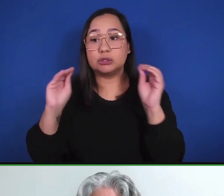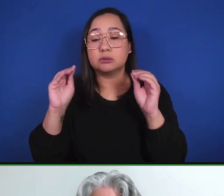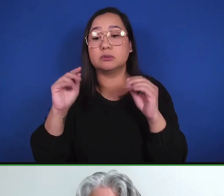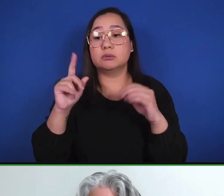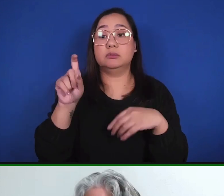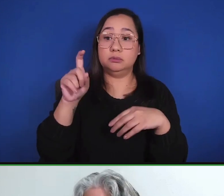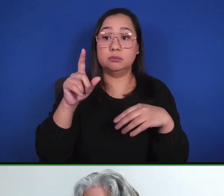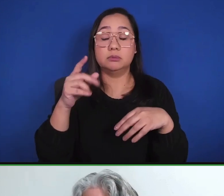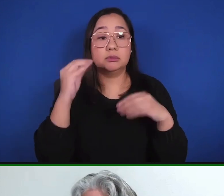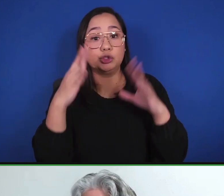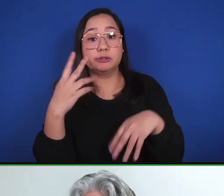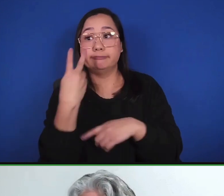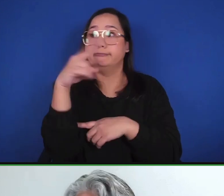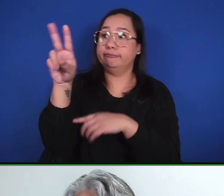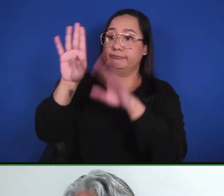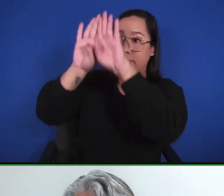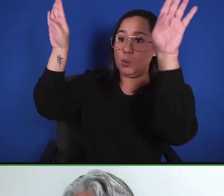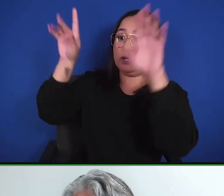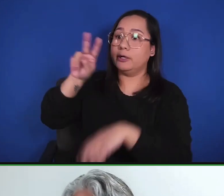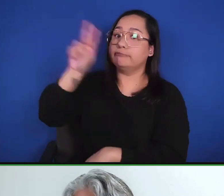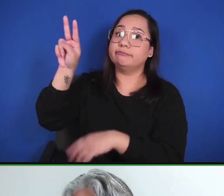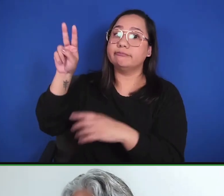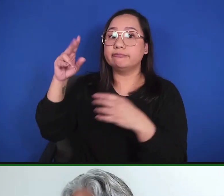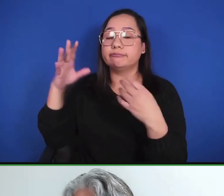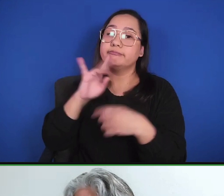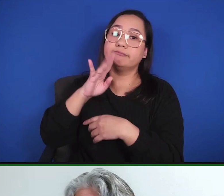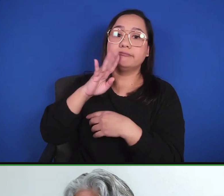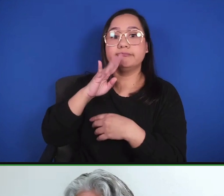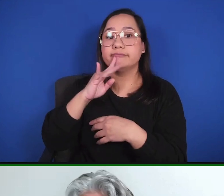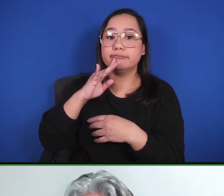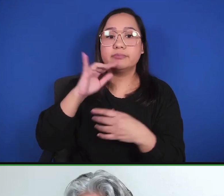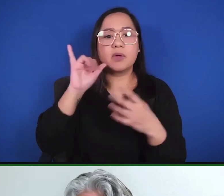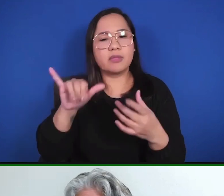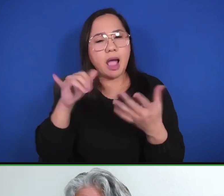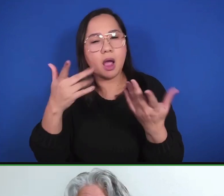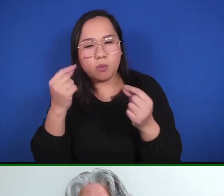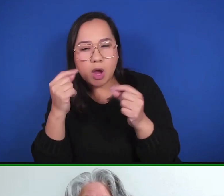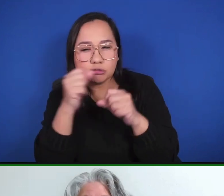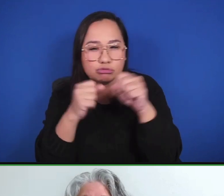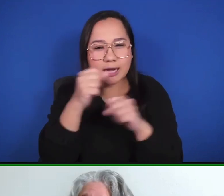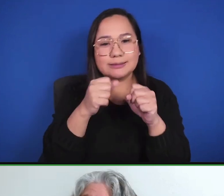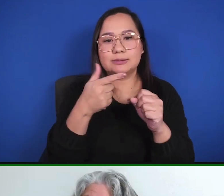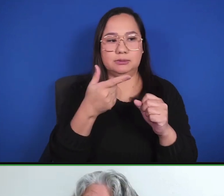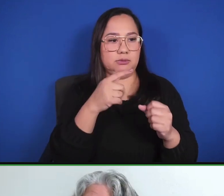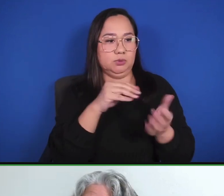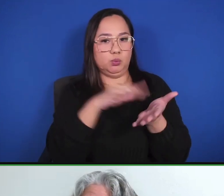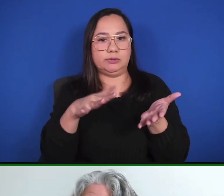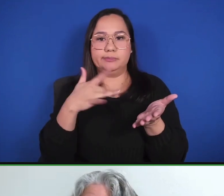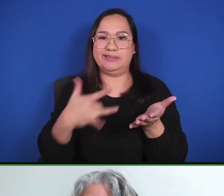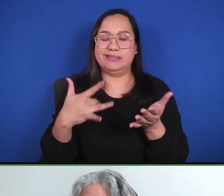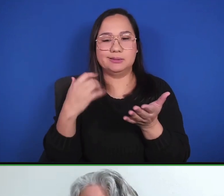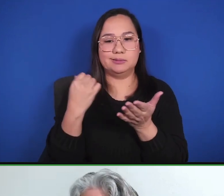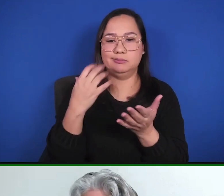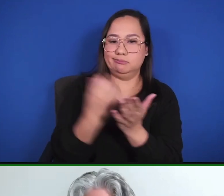what strategies have been used by the student in different settings? So in a large room, for example,